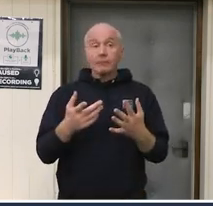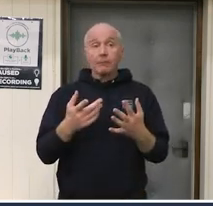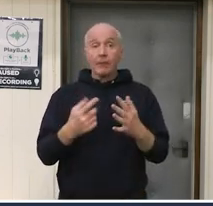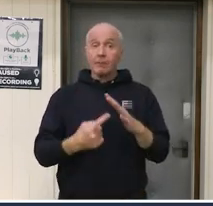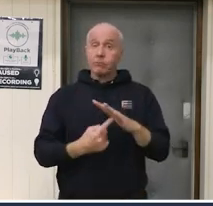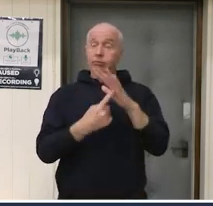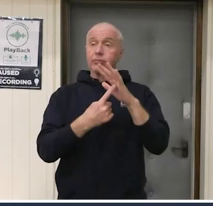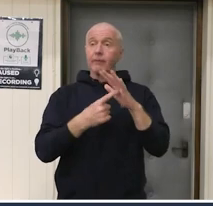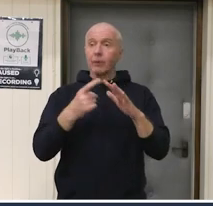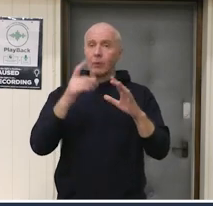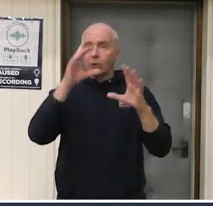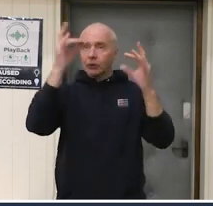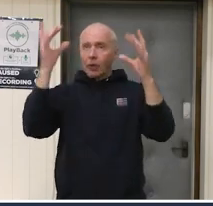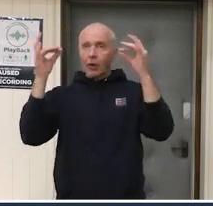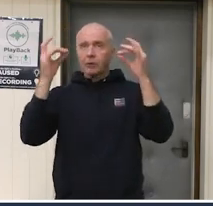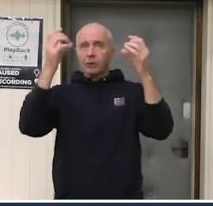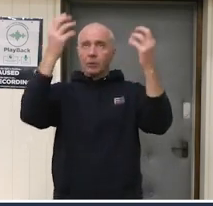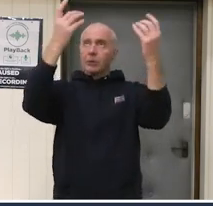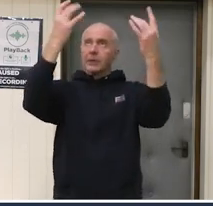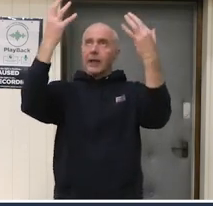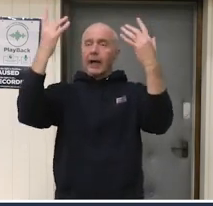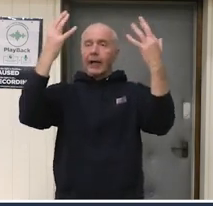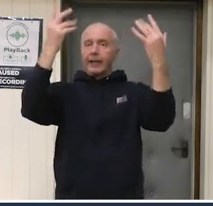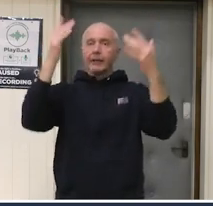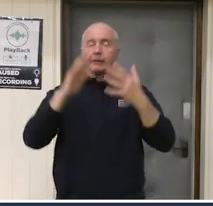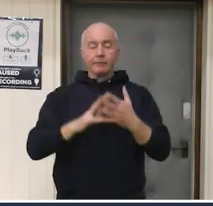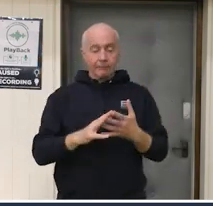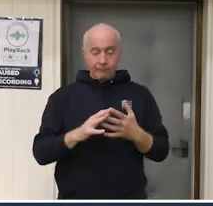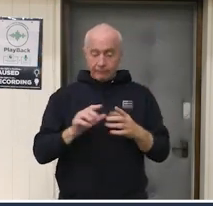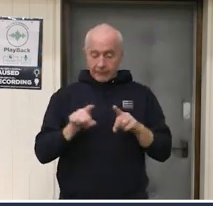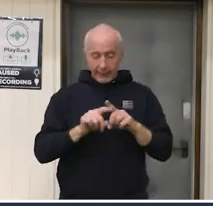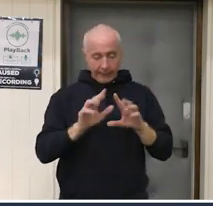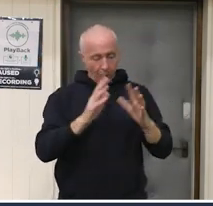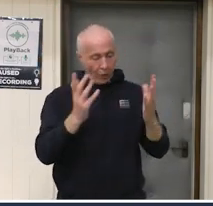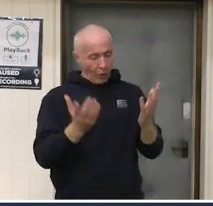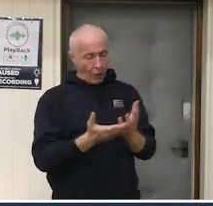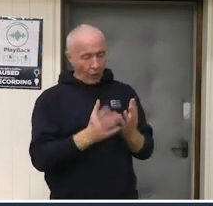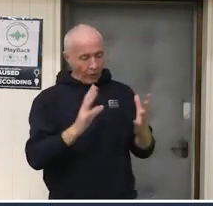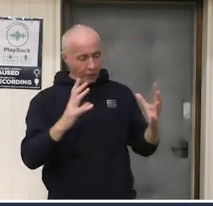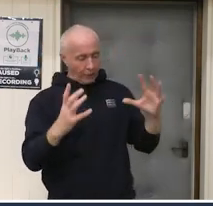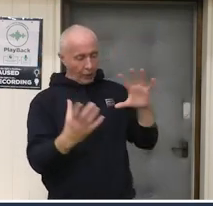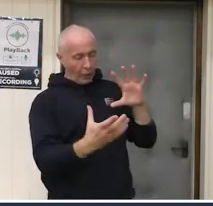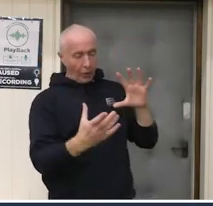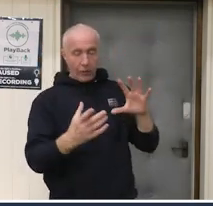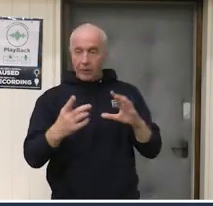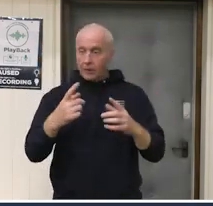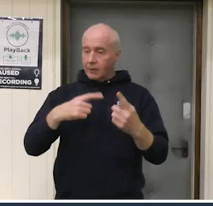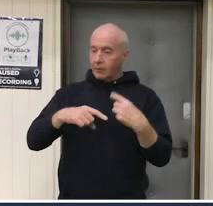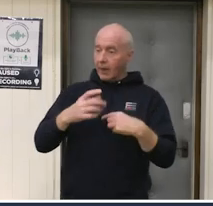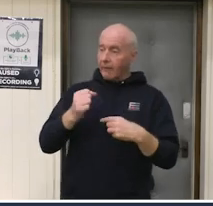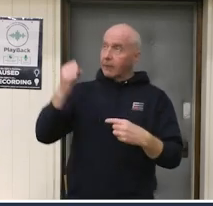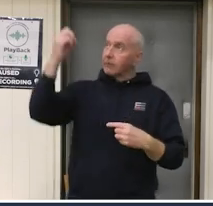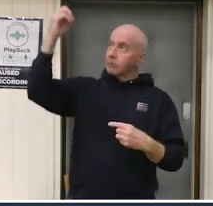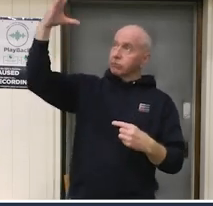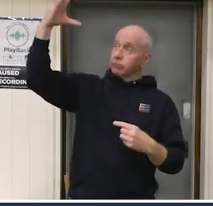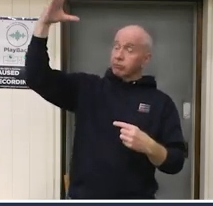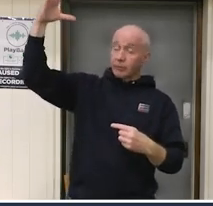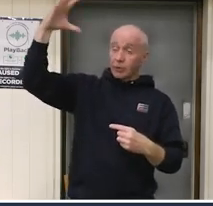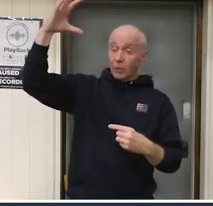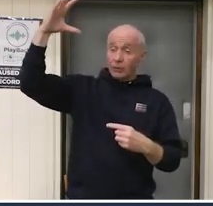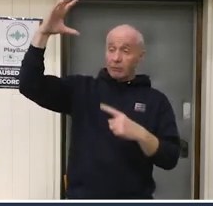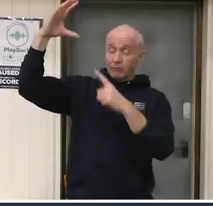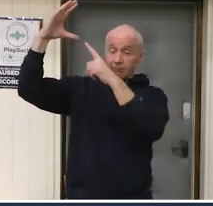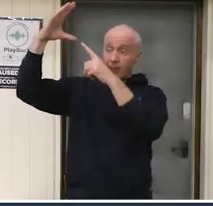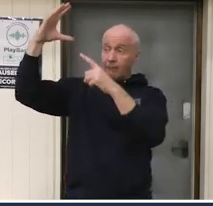therefore essential for life on Earth. Without the sun doing its thing as a big giant nuclear reactor in the sky, we wouldn't have light and